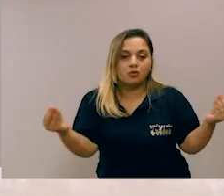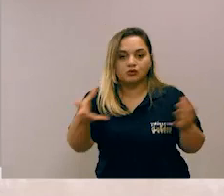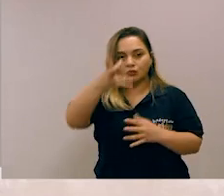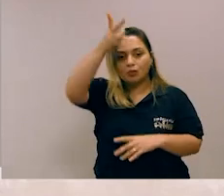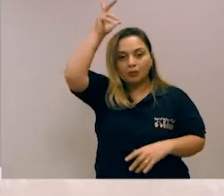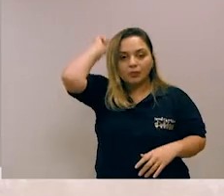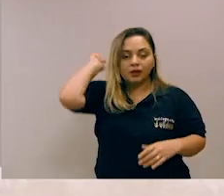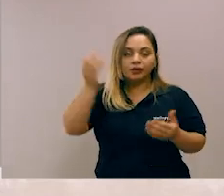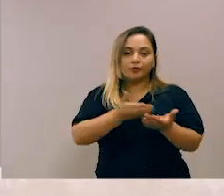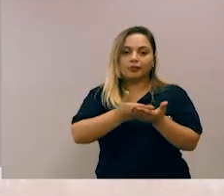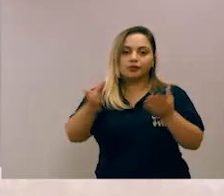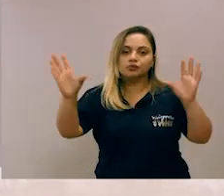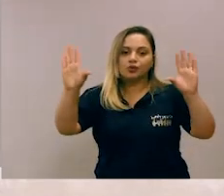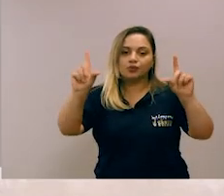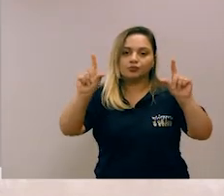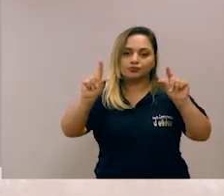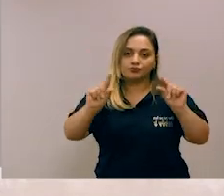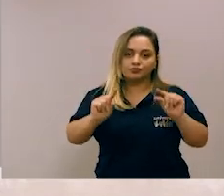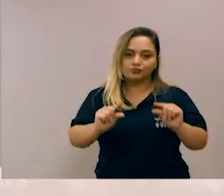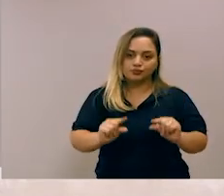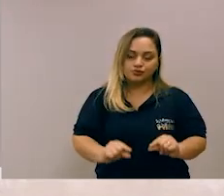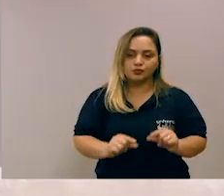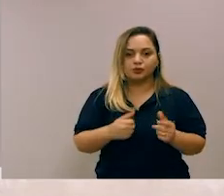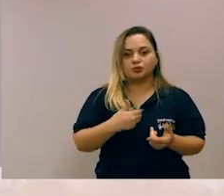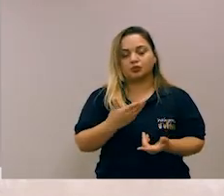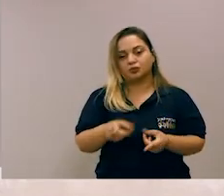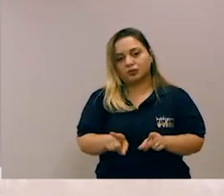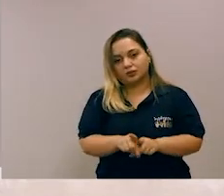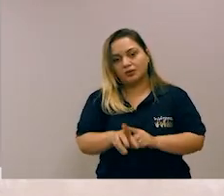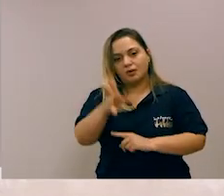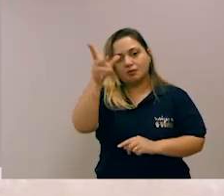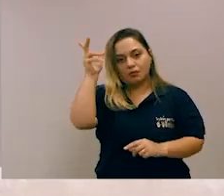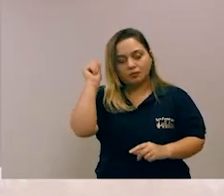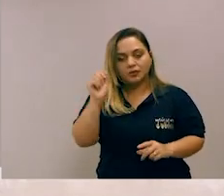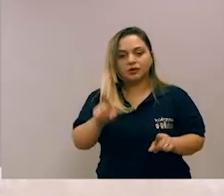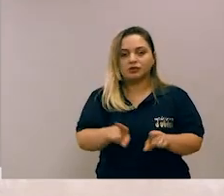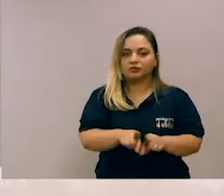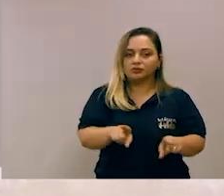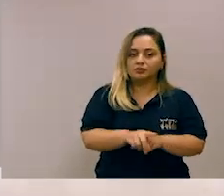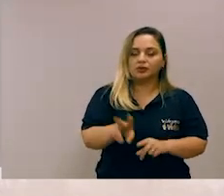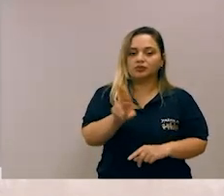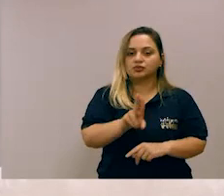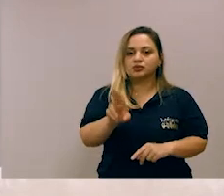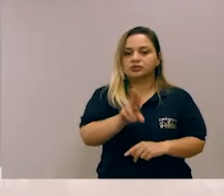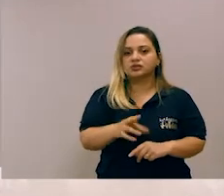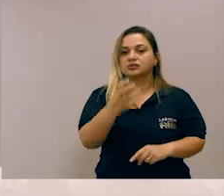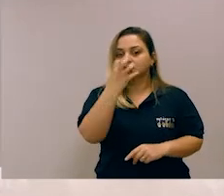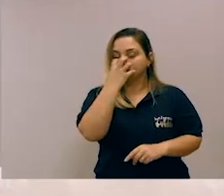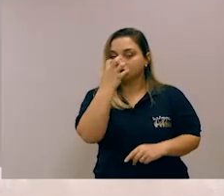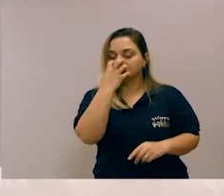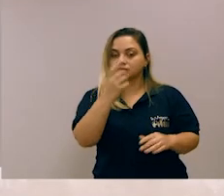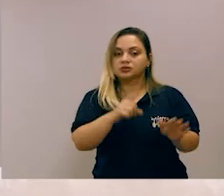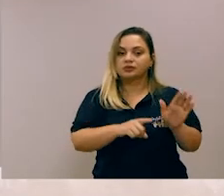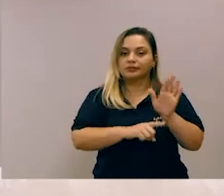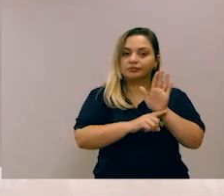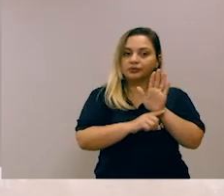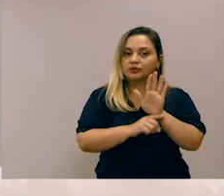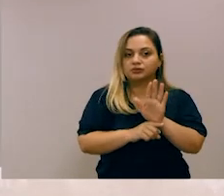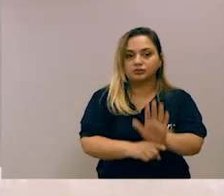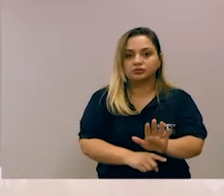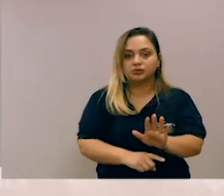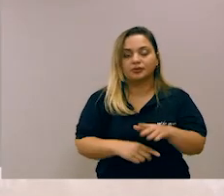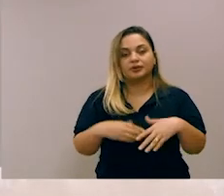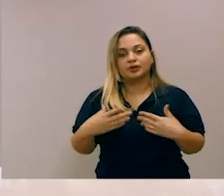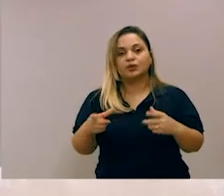of firefighters. We started using heavy equipment, and what was different? It was the use of